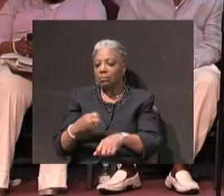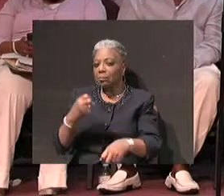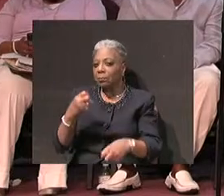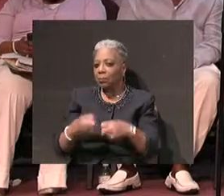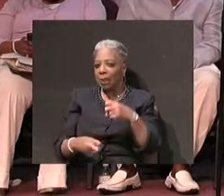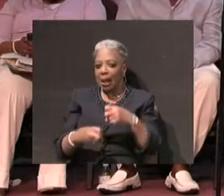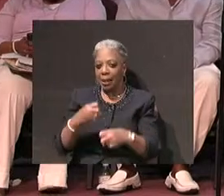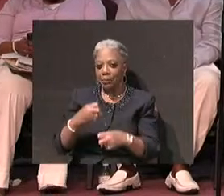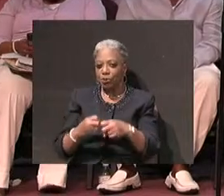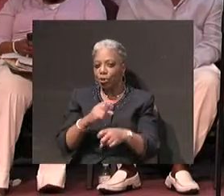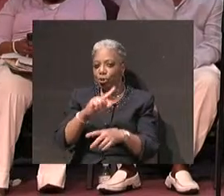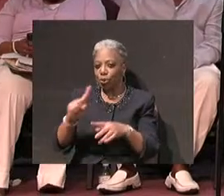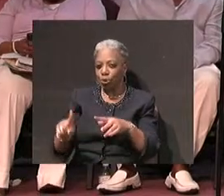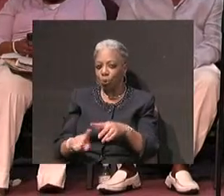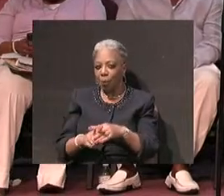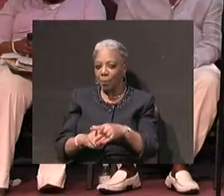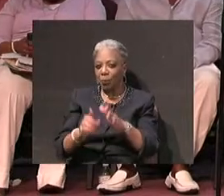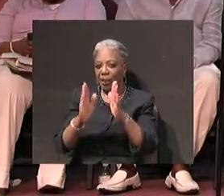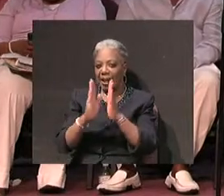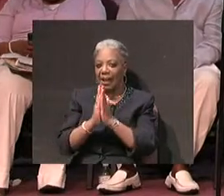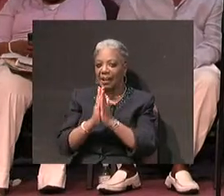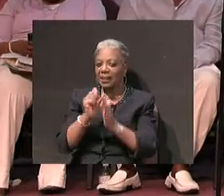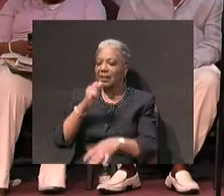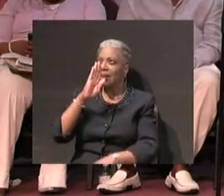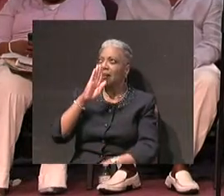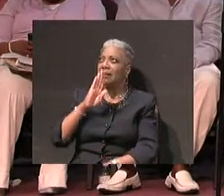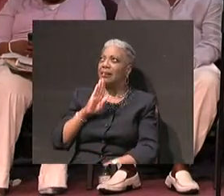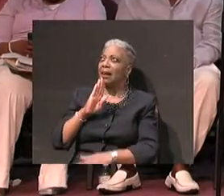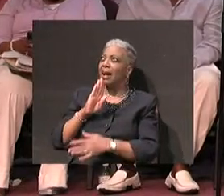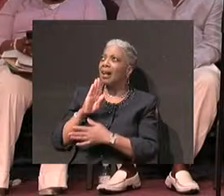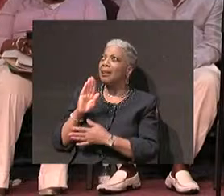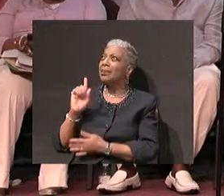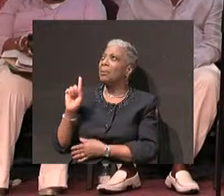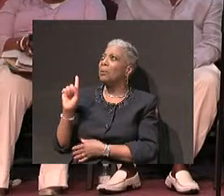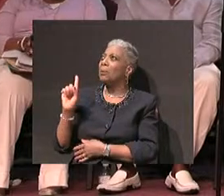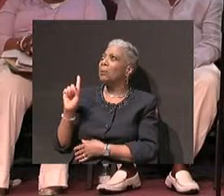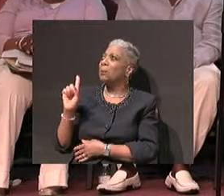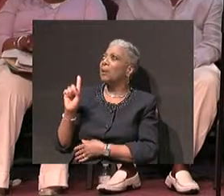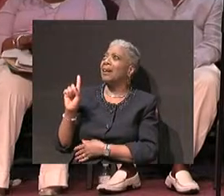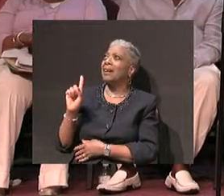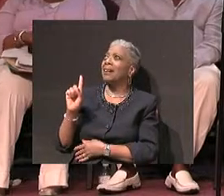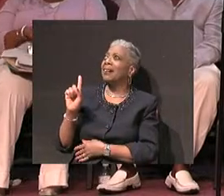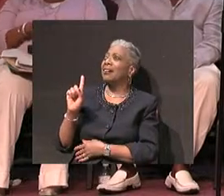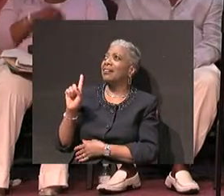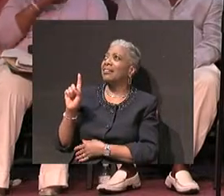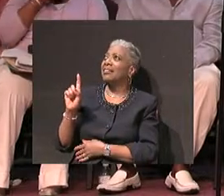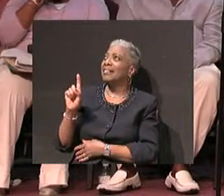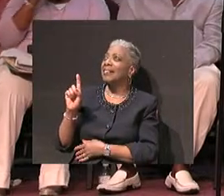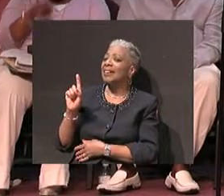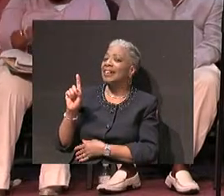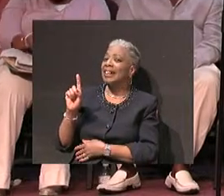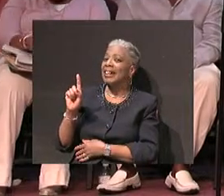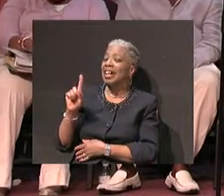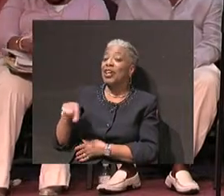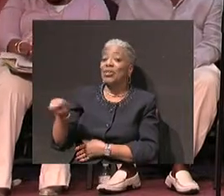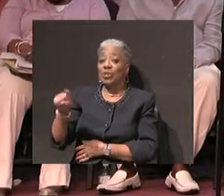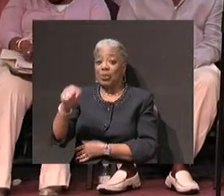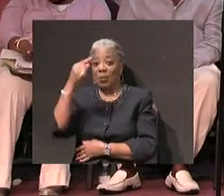And we say, where is God? Now, sometimes you don't realize God is with you because you evaluated everything on the present